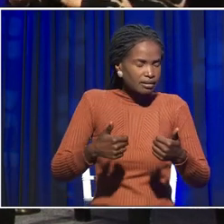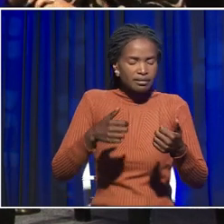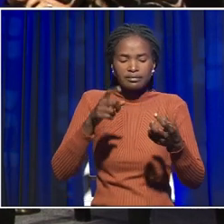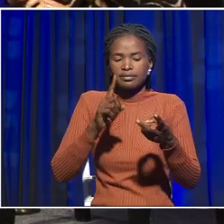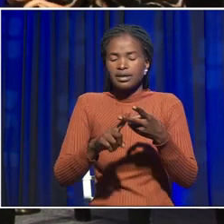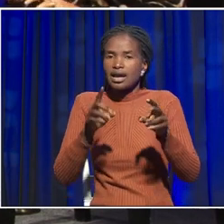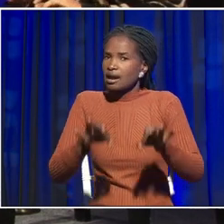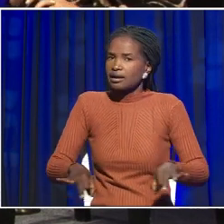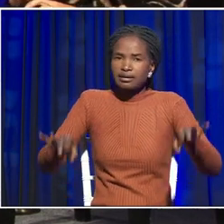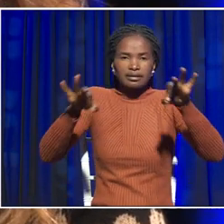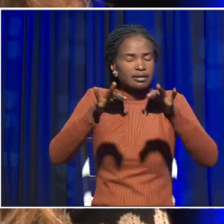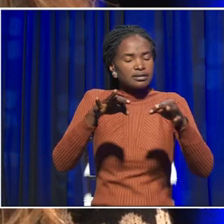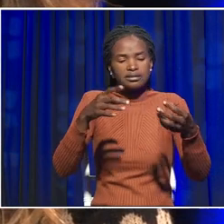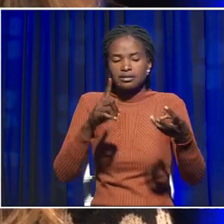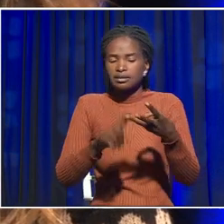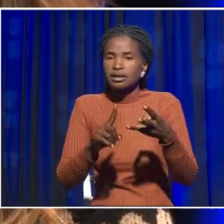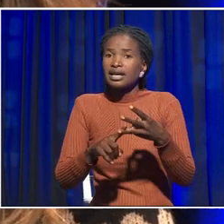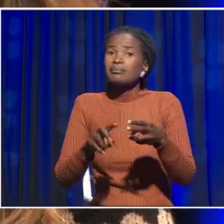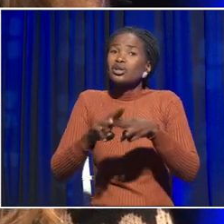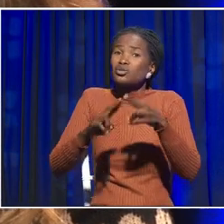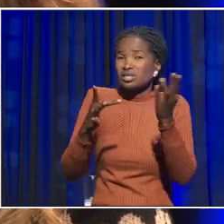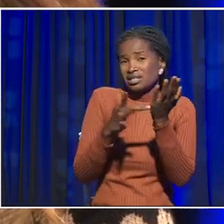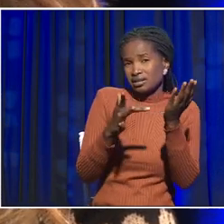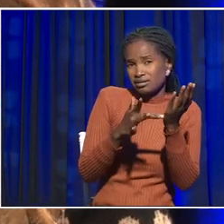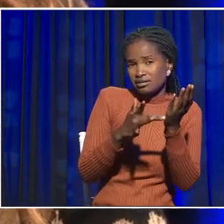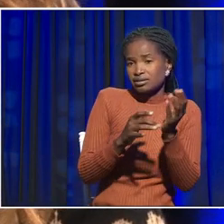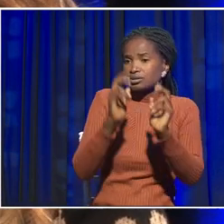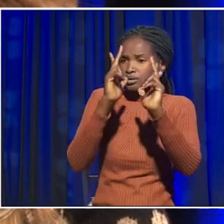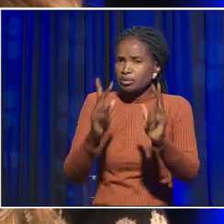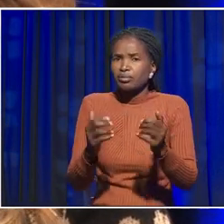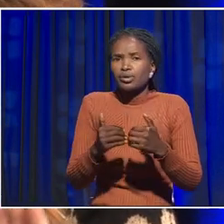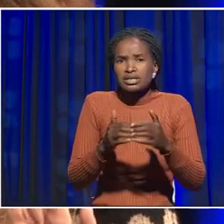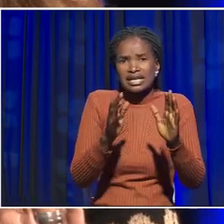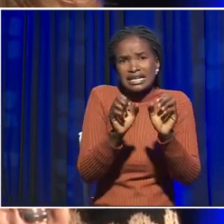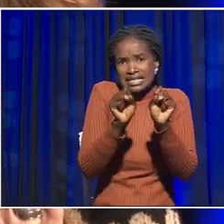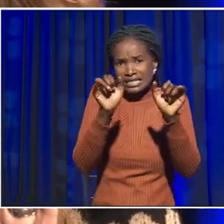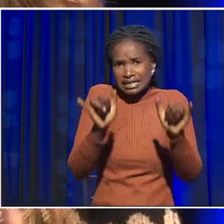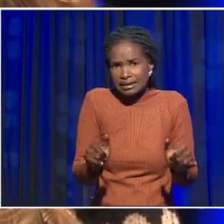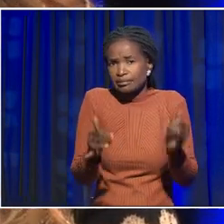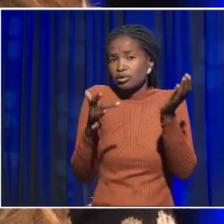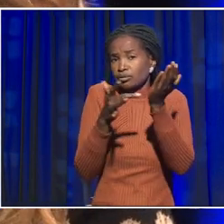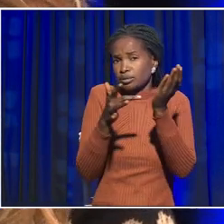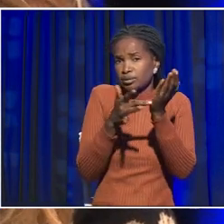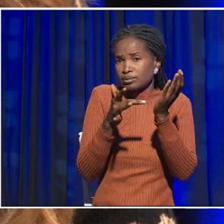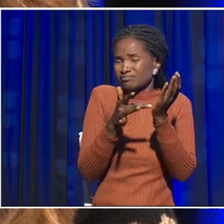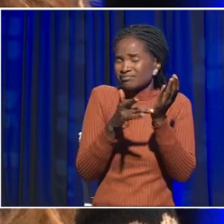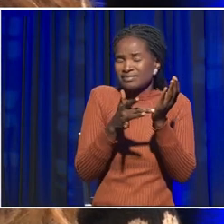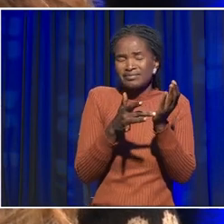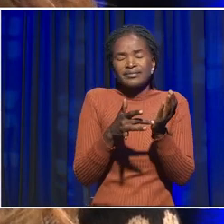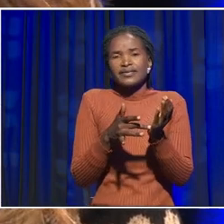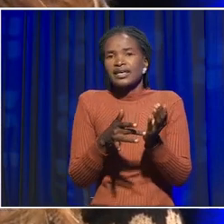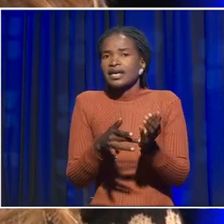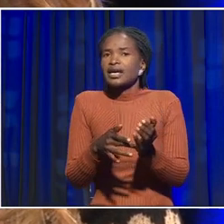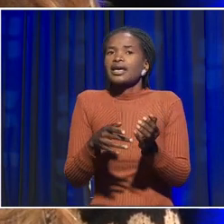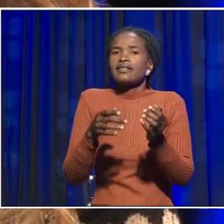with agriculture? Does it have? And through technology, they develop an app, a software, whichever solution it is, or